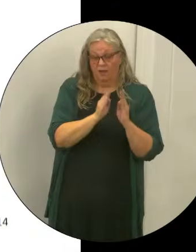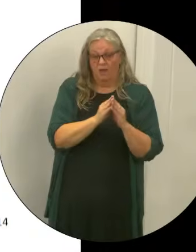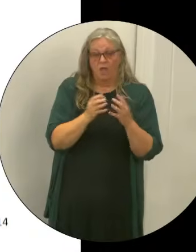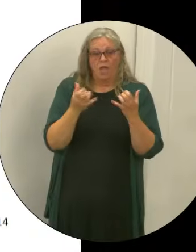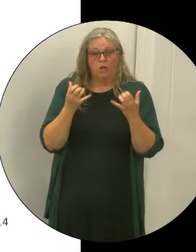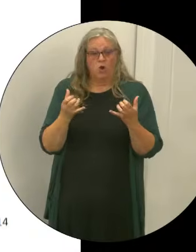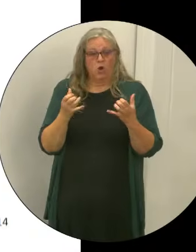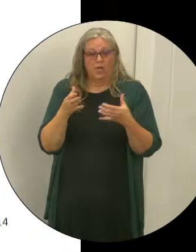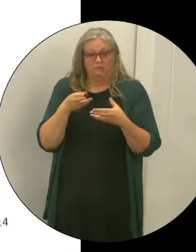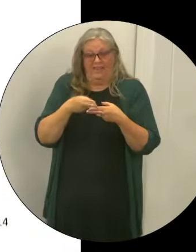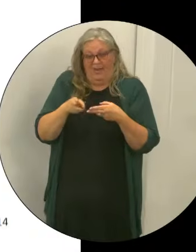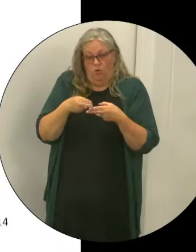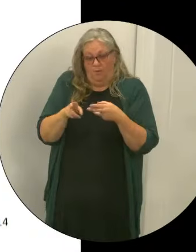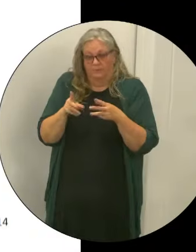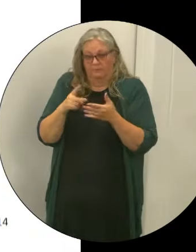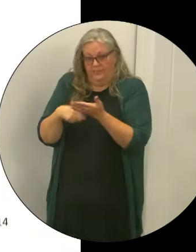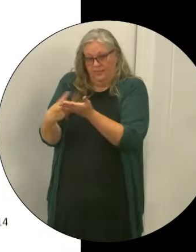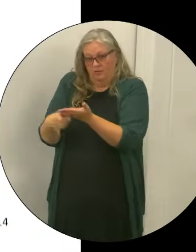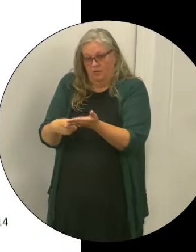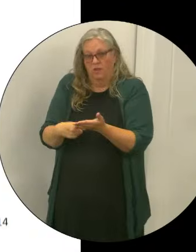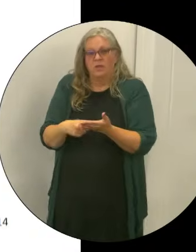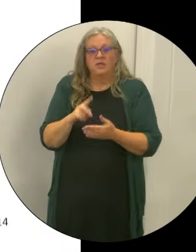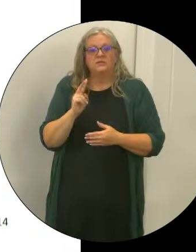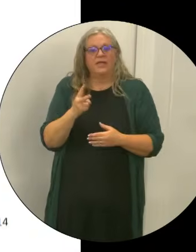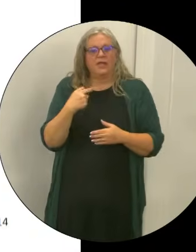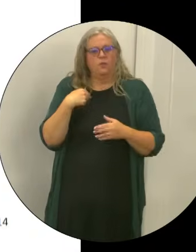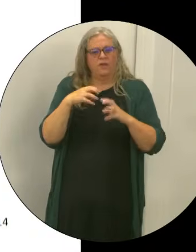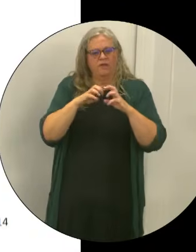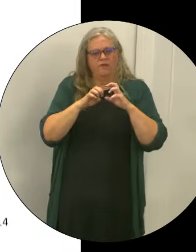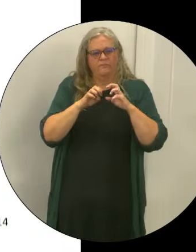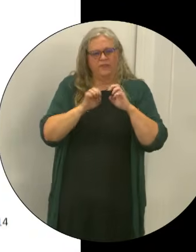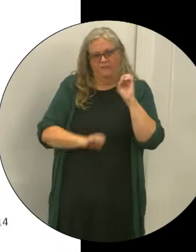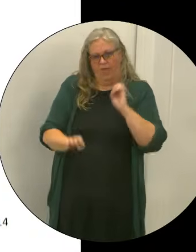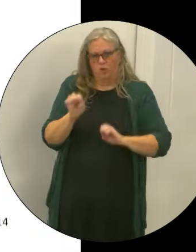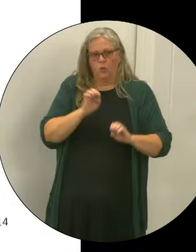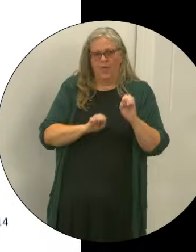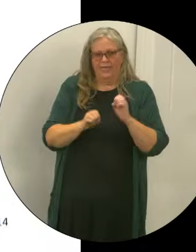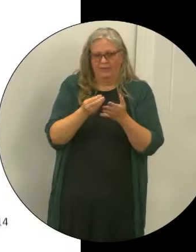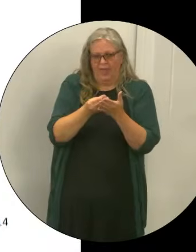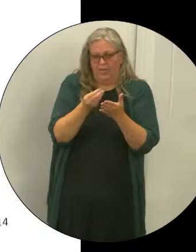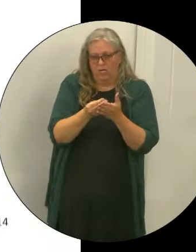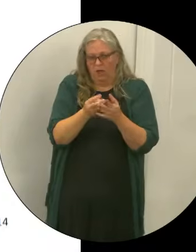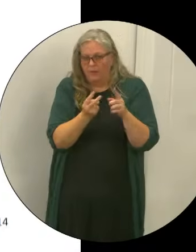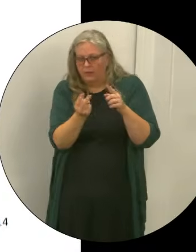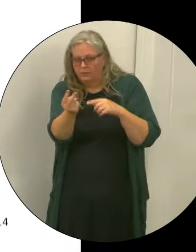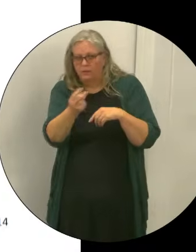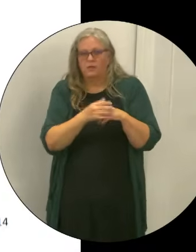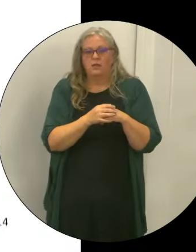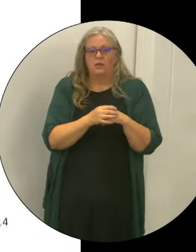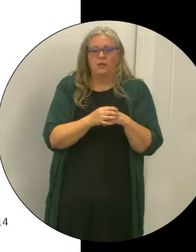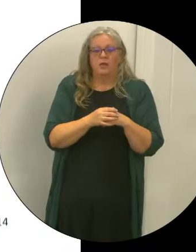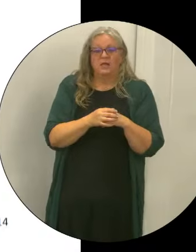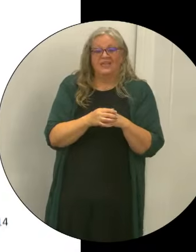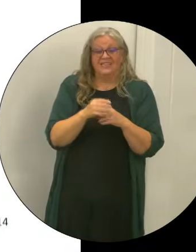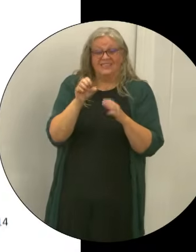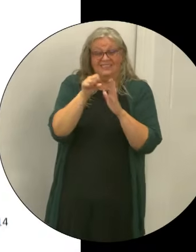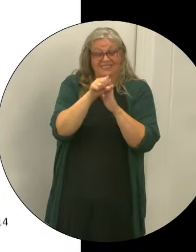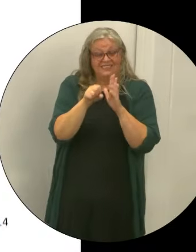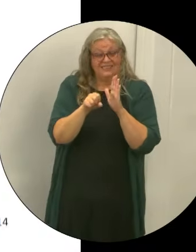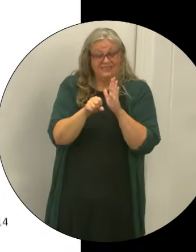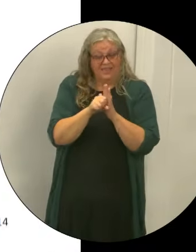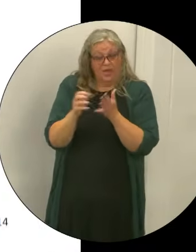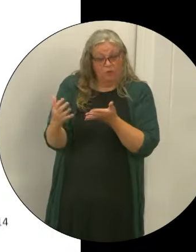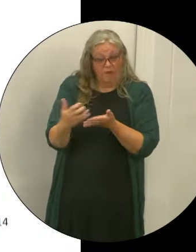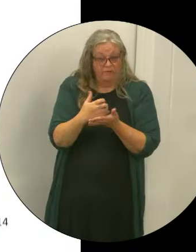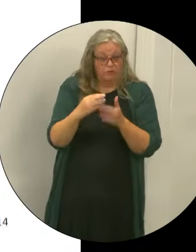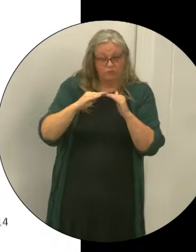interim discussions. Second, we evaluated the economic outlook. Based on current projections, state revenues appear relatively